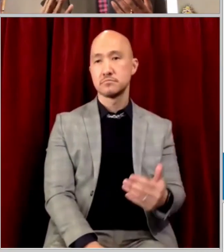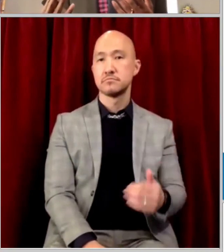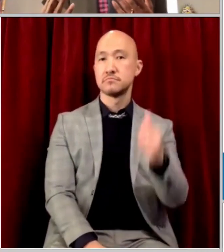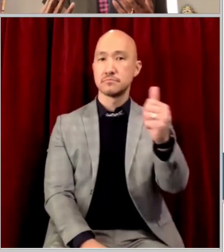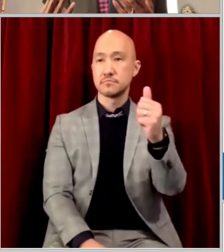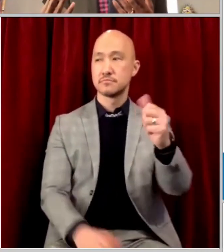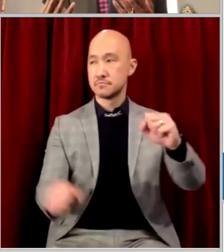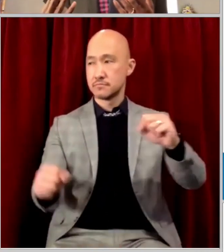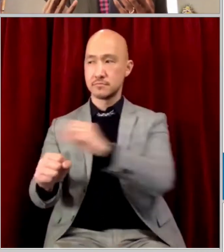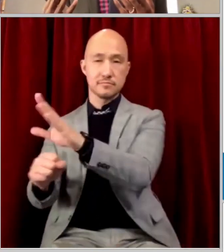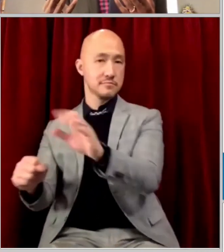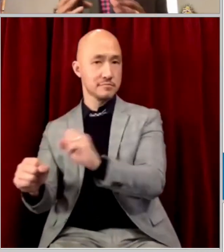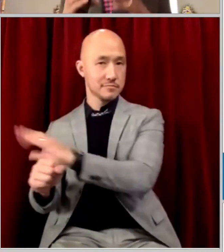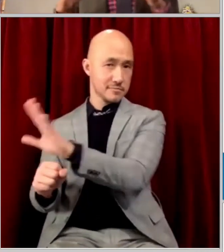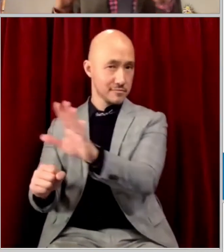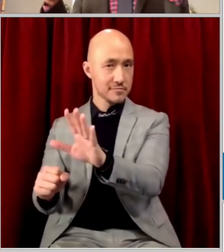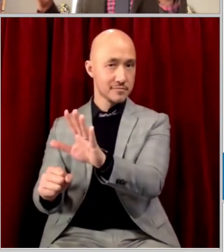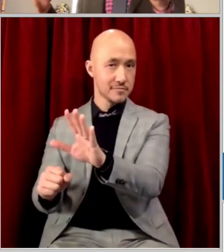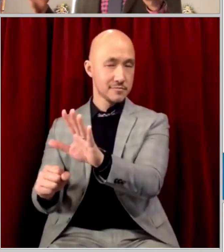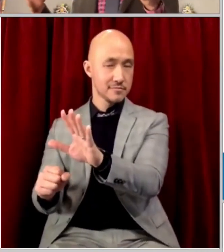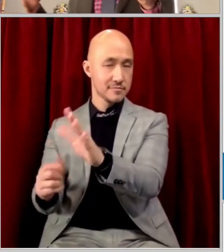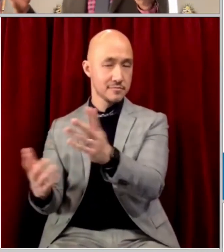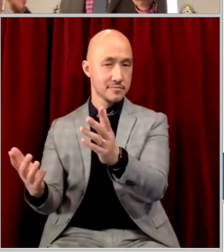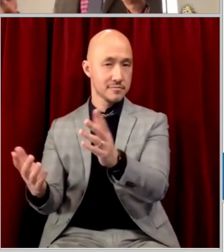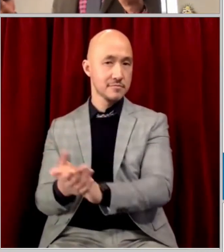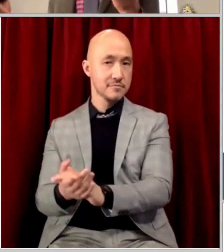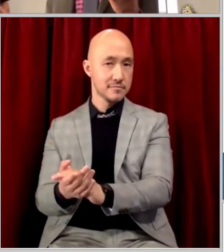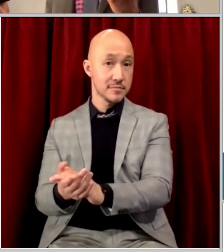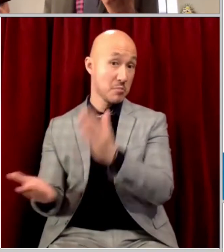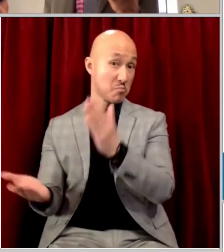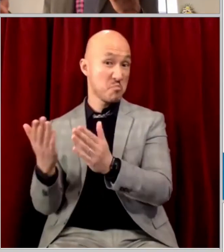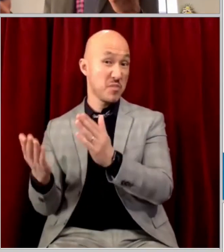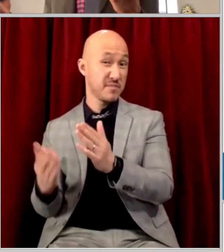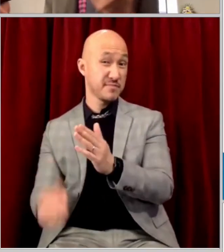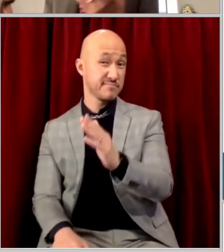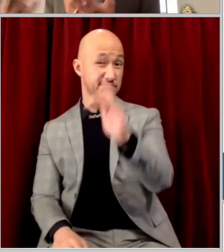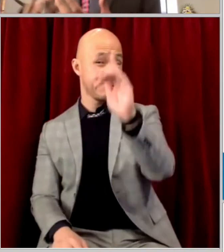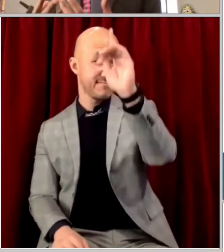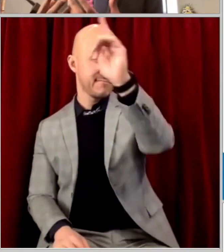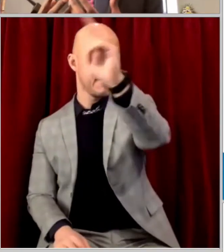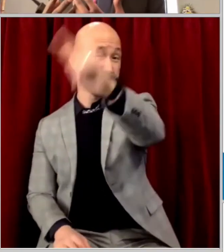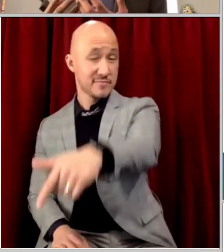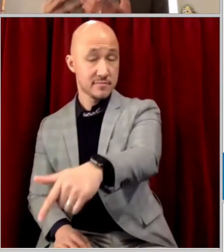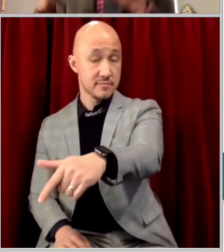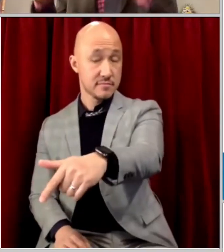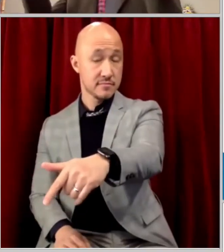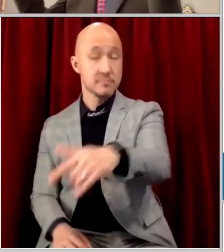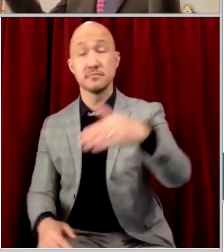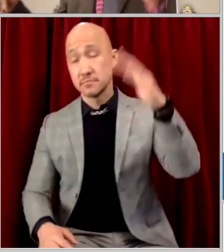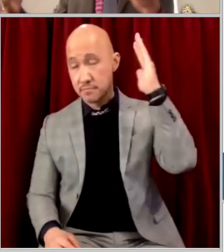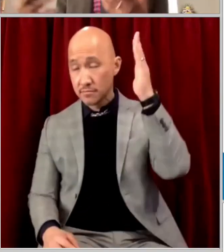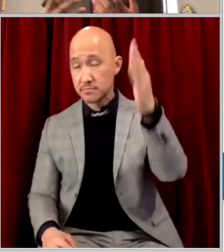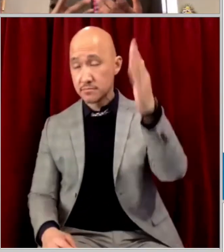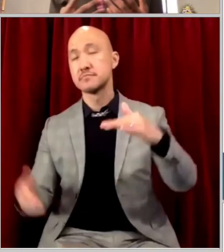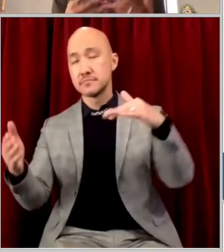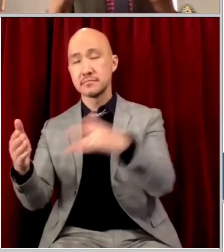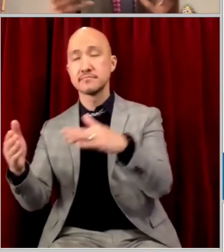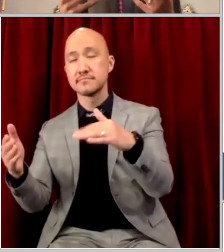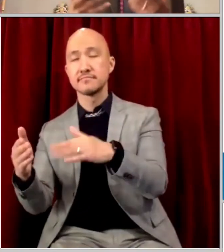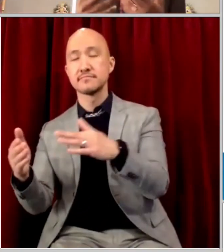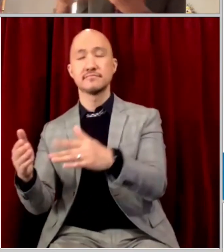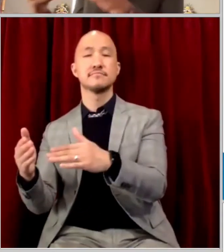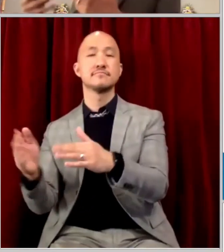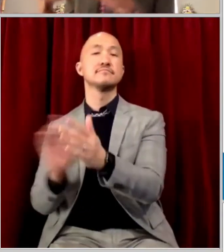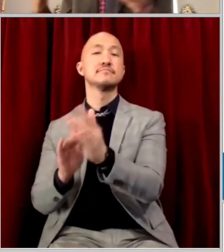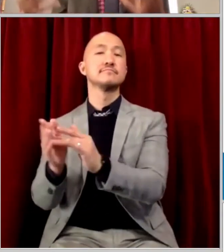change. And hopefully over time, they will be welcome to a Bible study. They will want to be a part of,